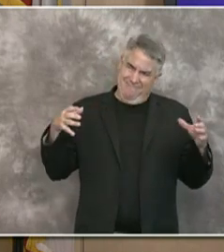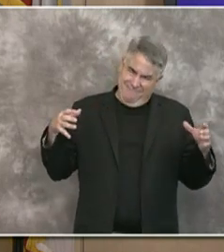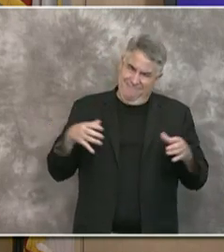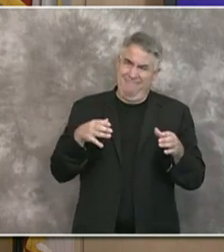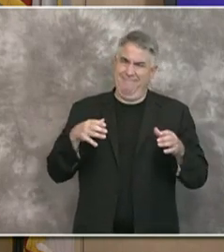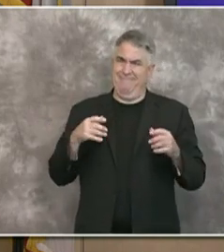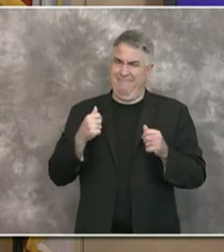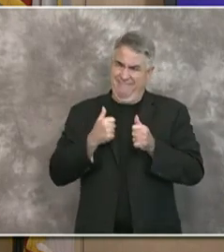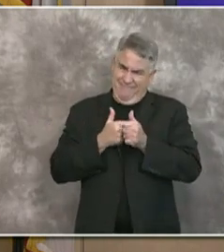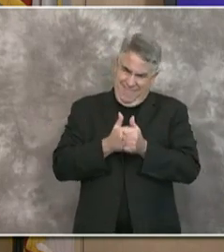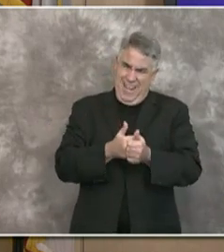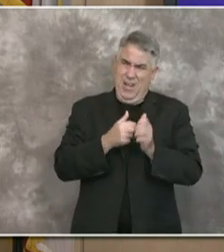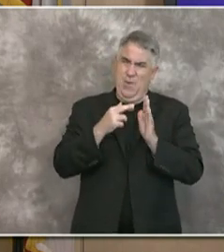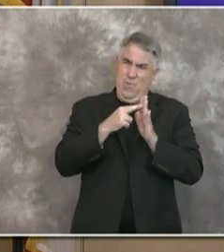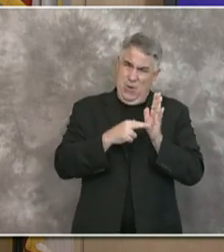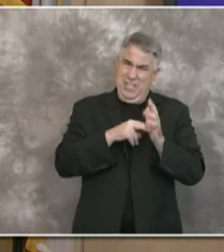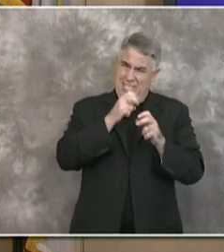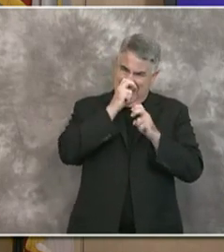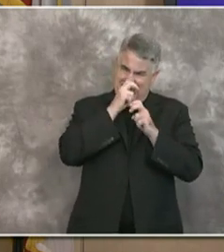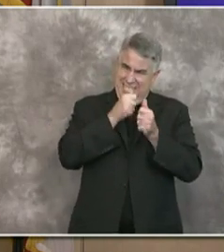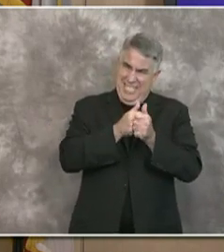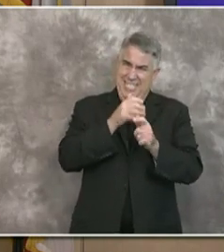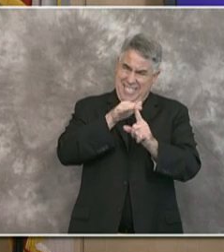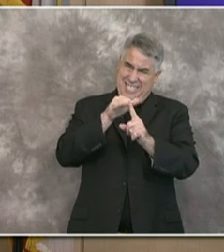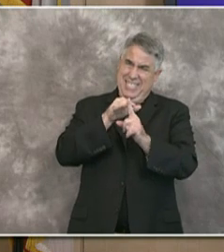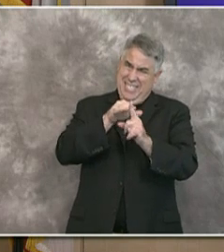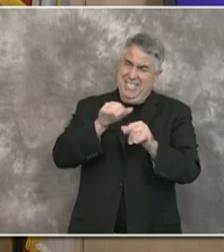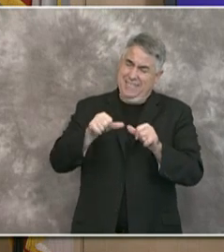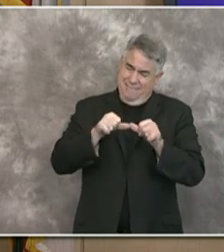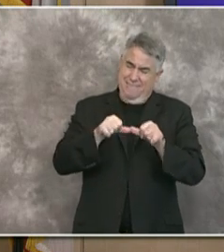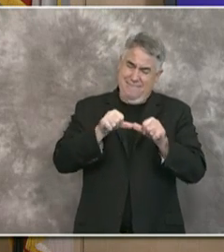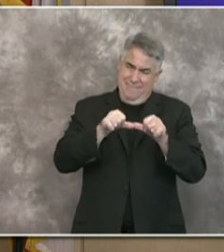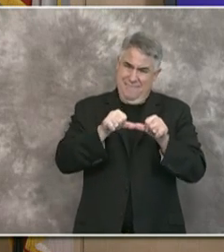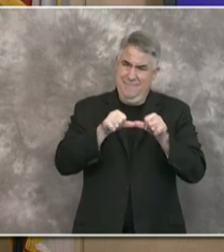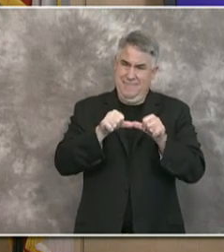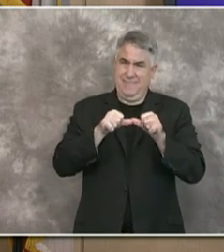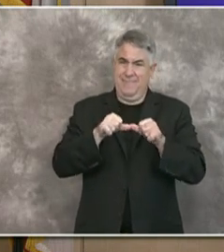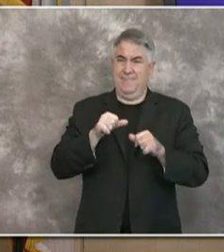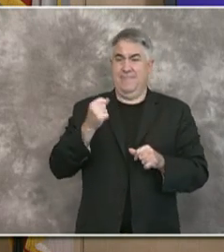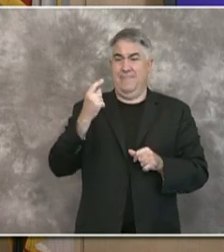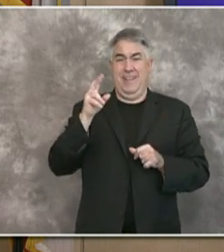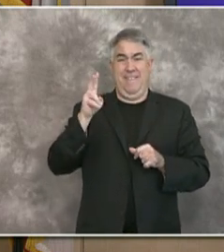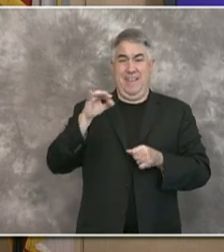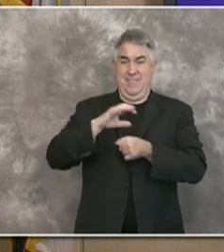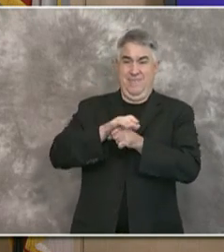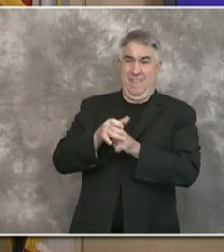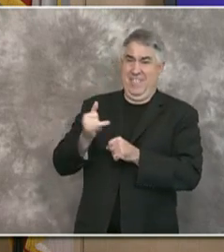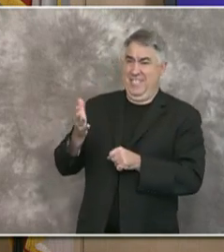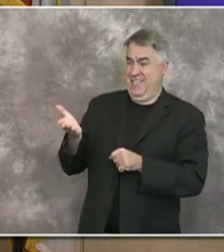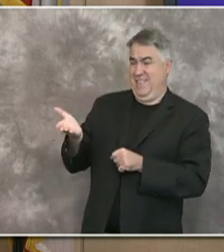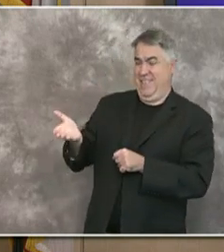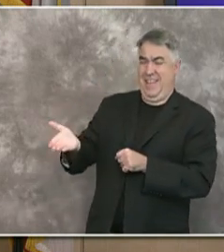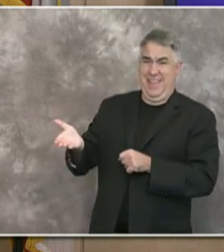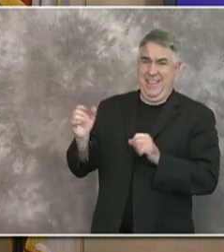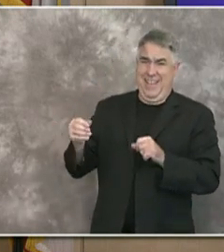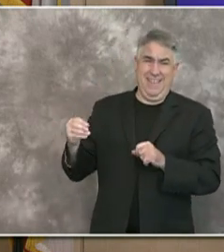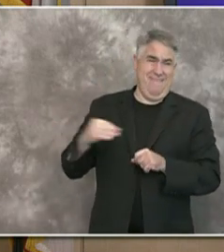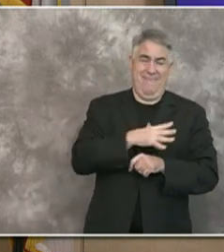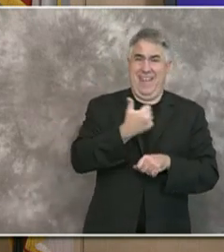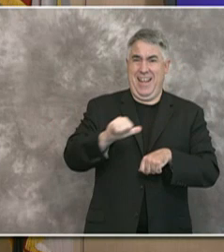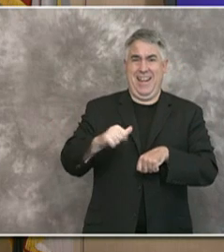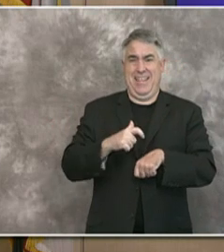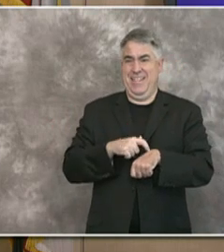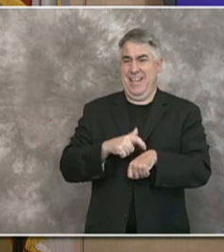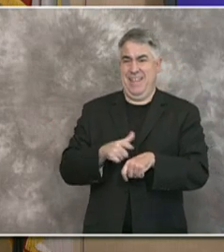restrictions, and we need to keep reminding everyone that the virus is still out there, and it's still something we have to deal with. There's